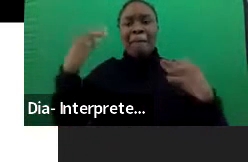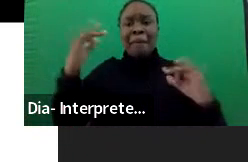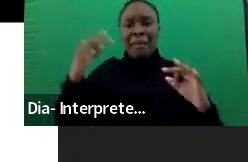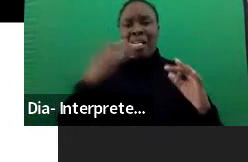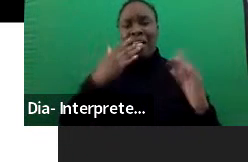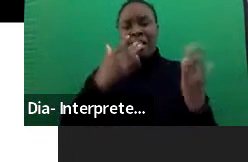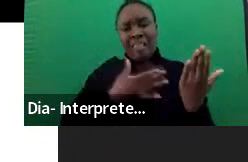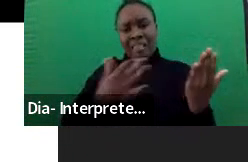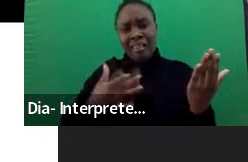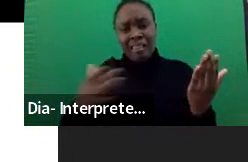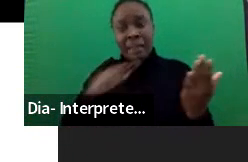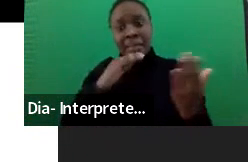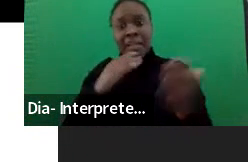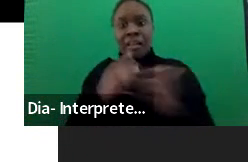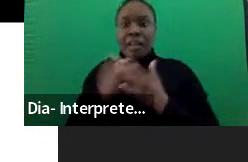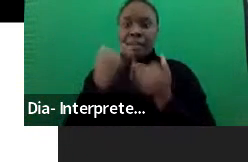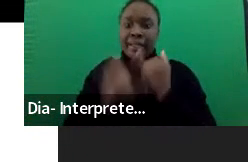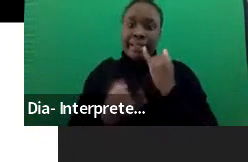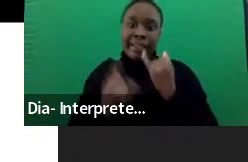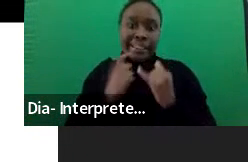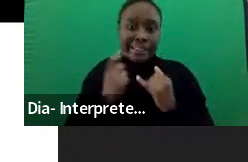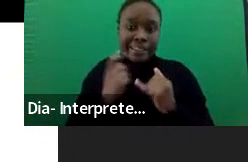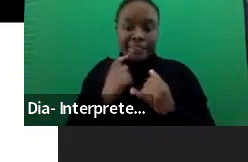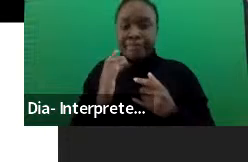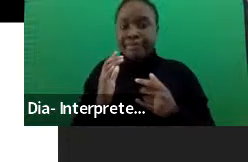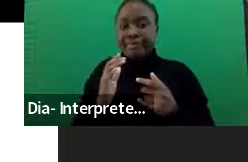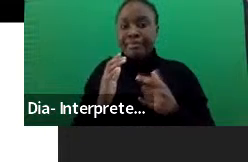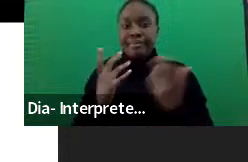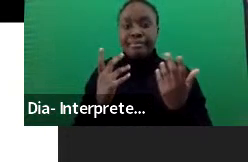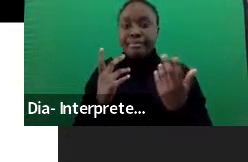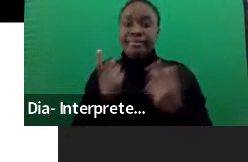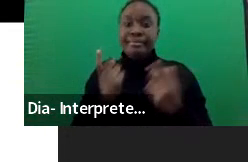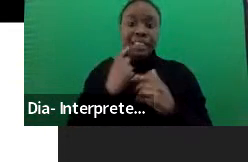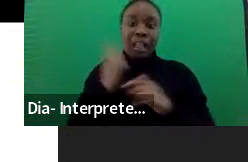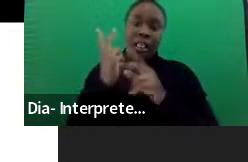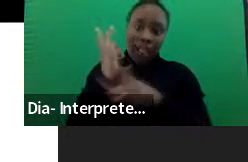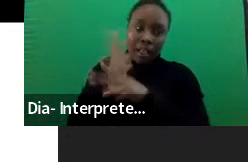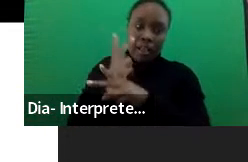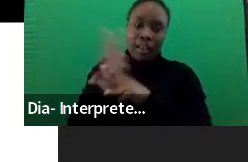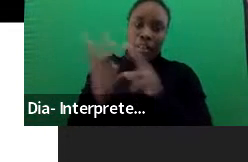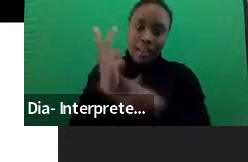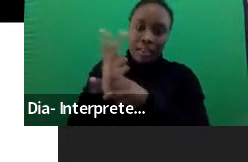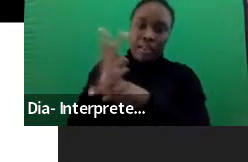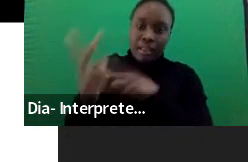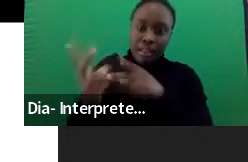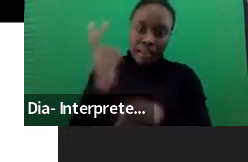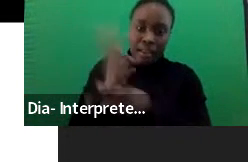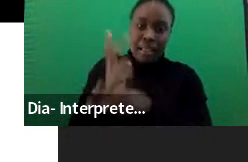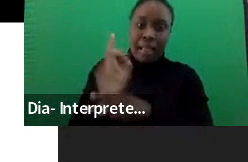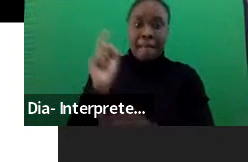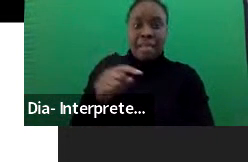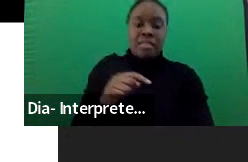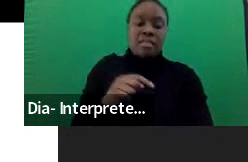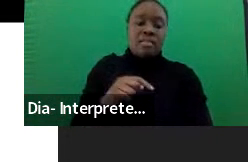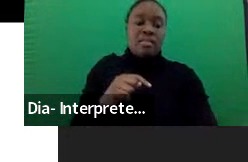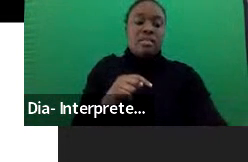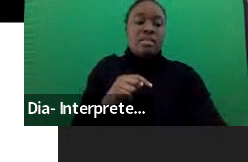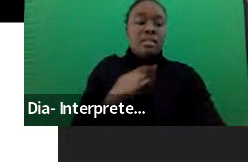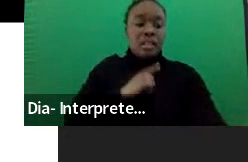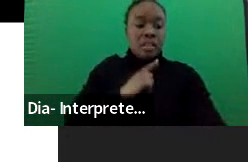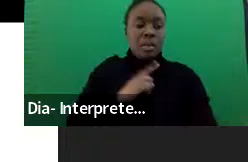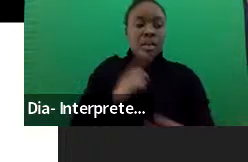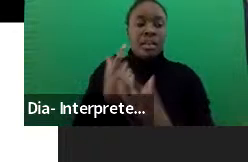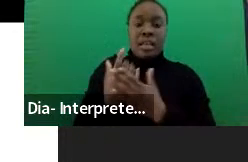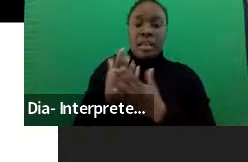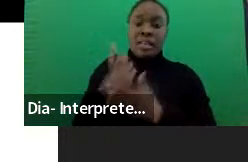with human errors, which create rework, which led to rejections,